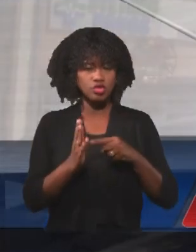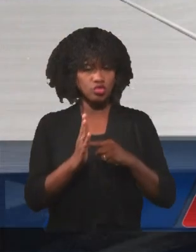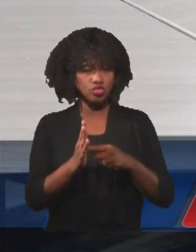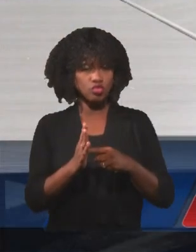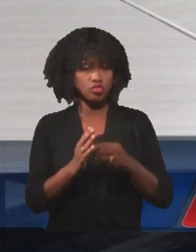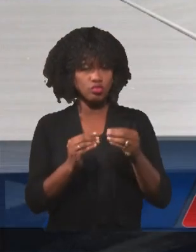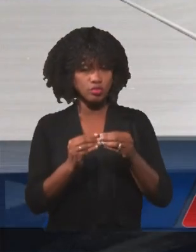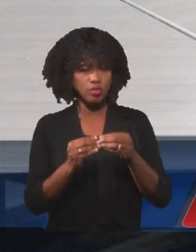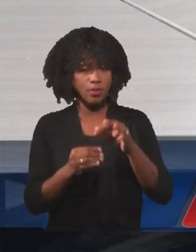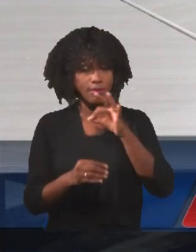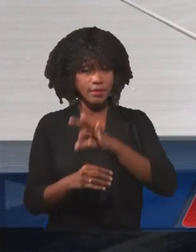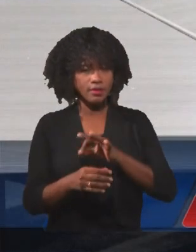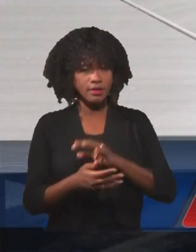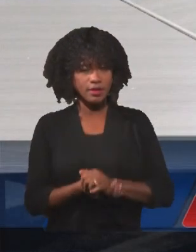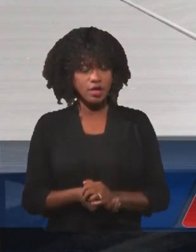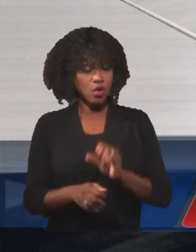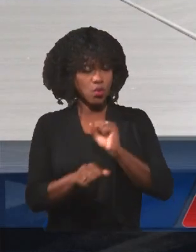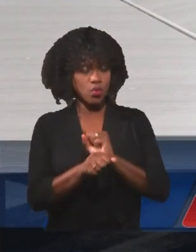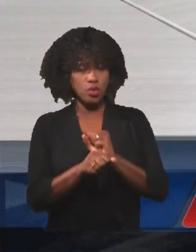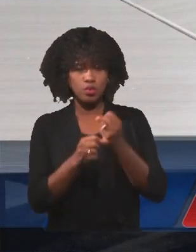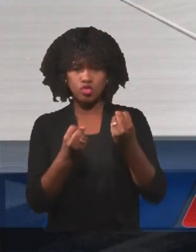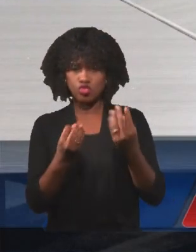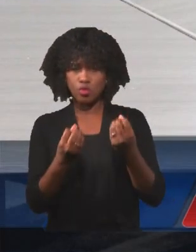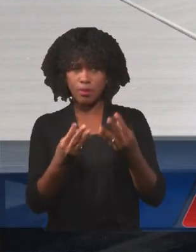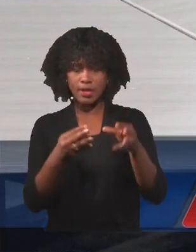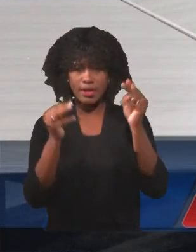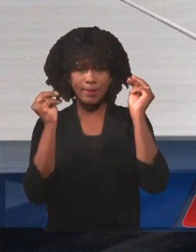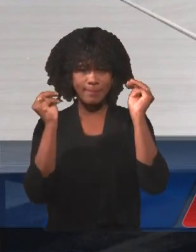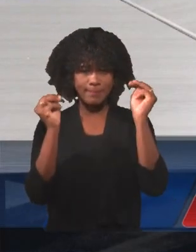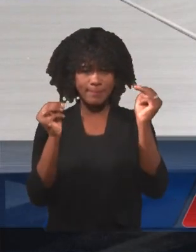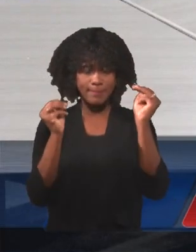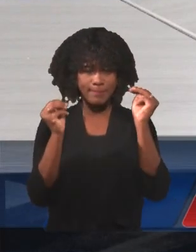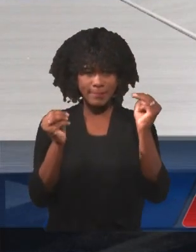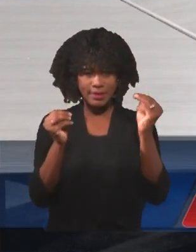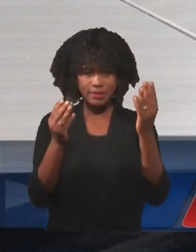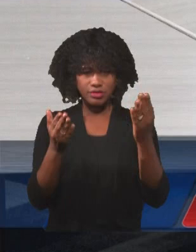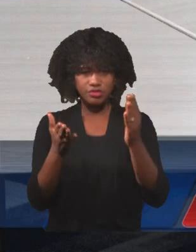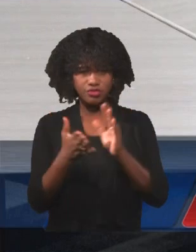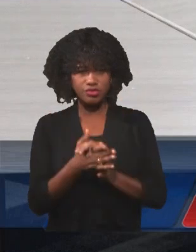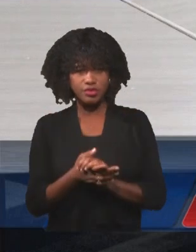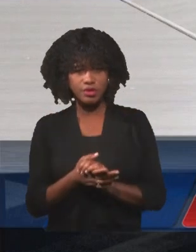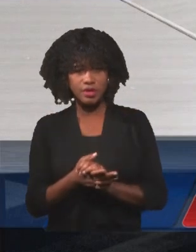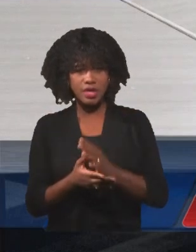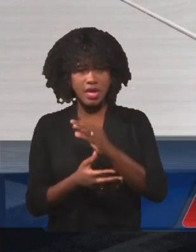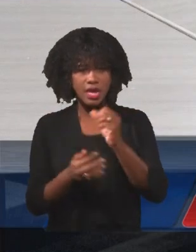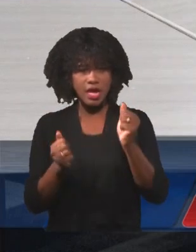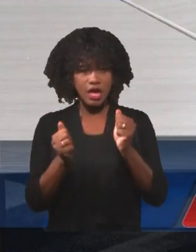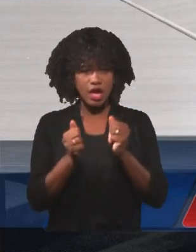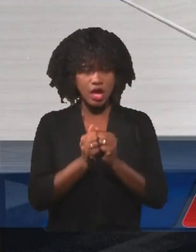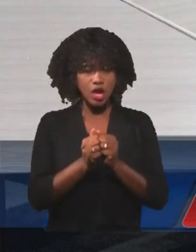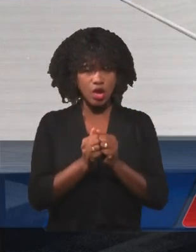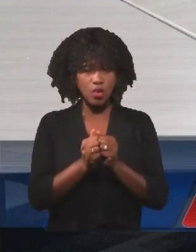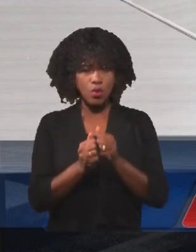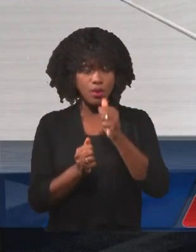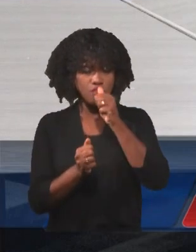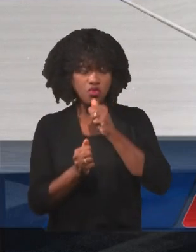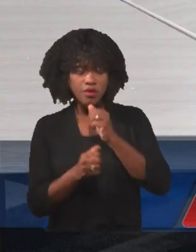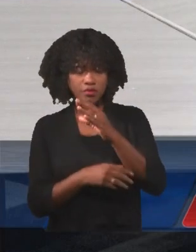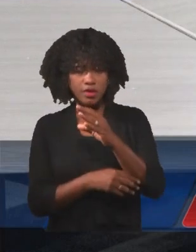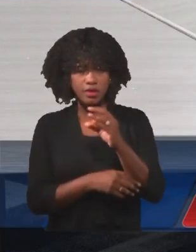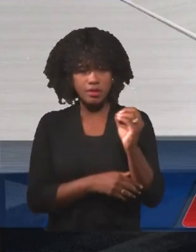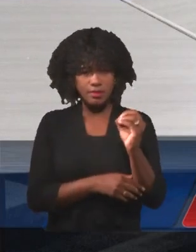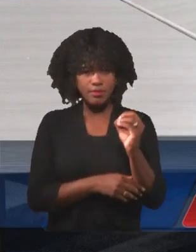fruitful. And working with so many of the ministries and with the private sector conversations that we've